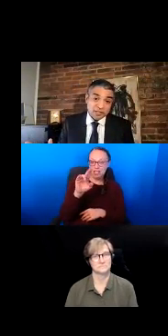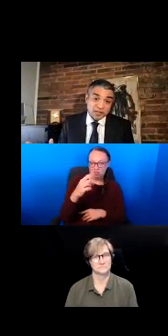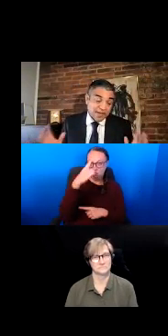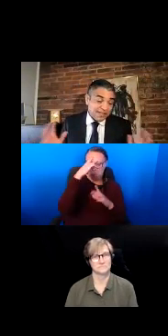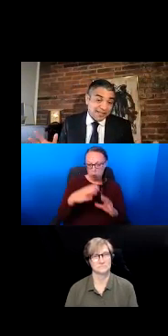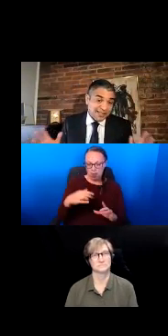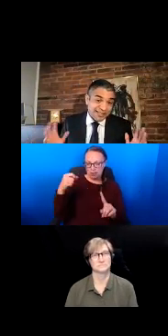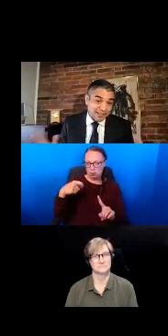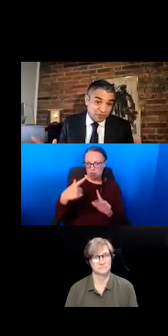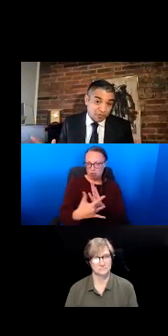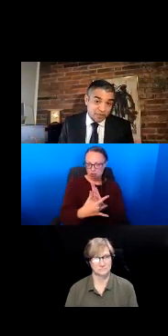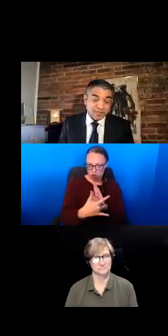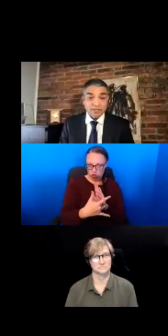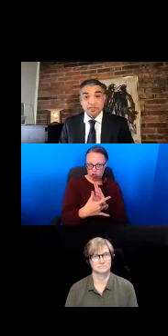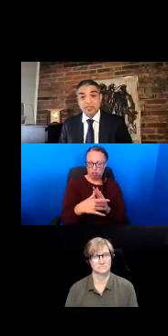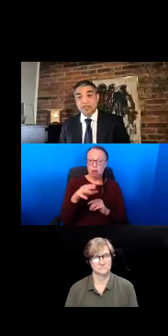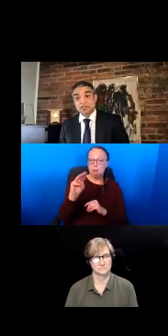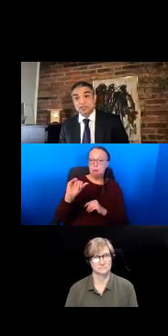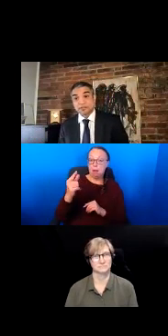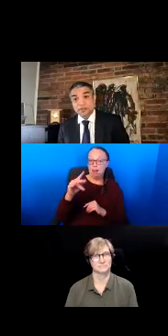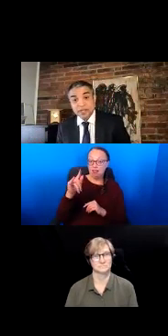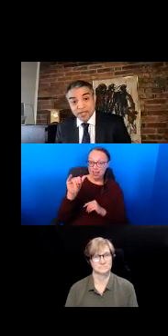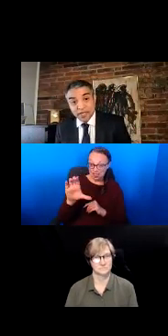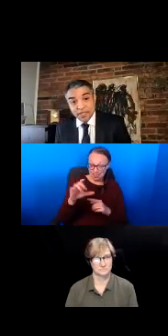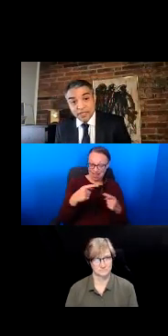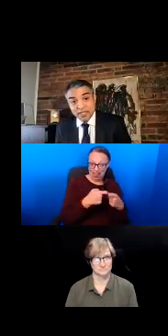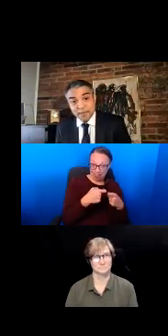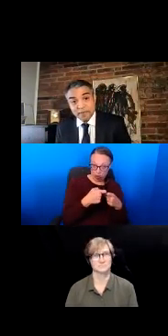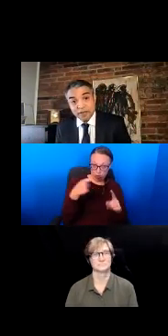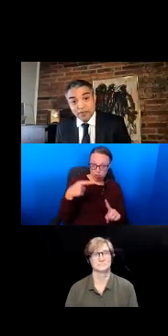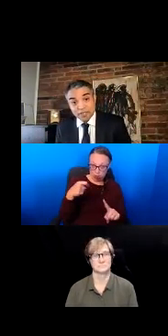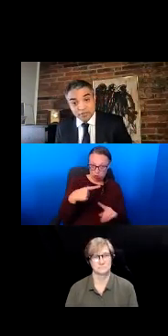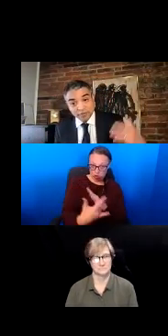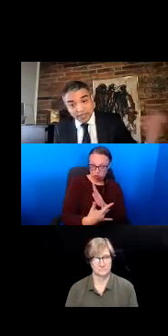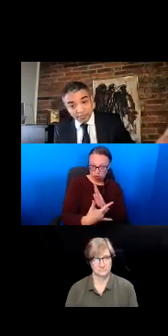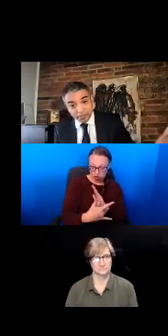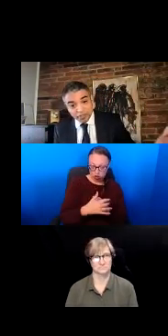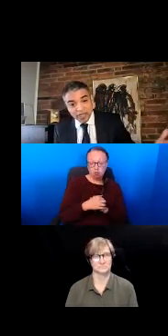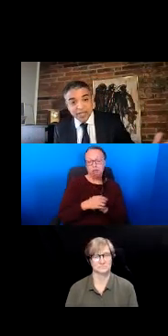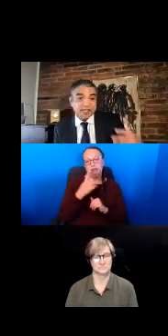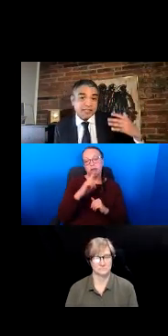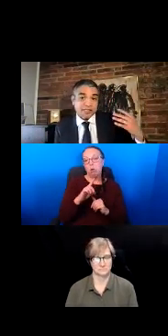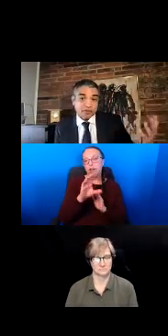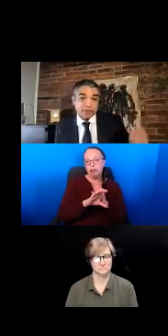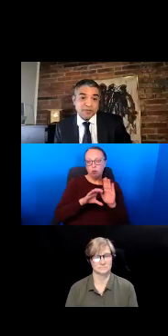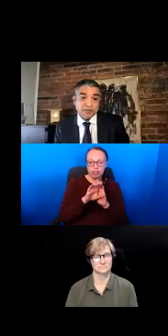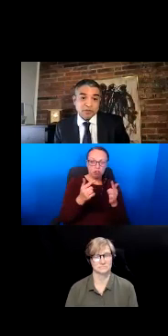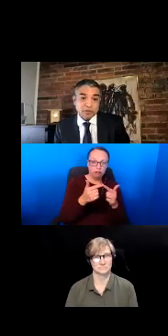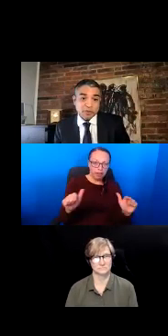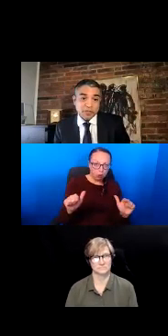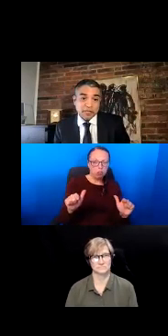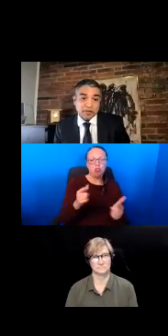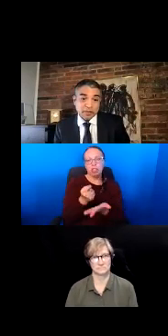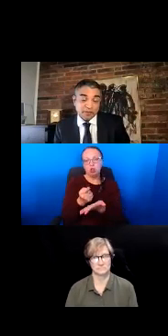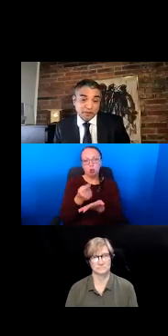technologies, magnetic and electrical brain stimulation technologies, in the characterization of language and in the treatment of individuals